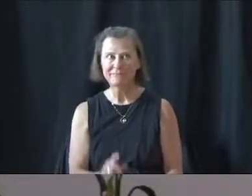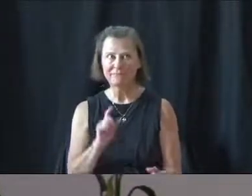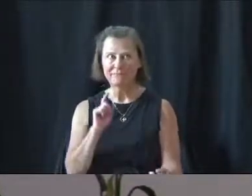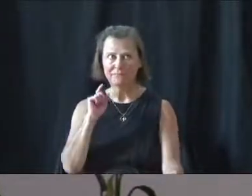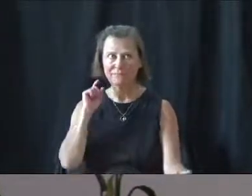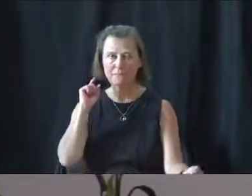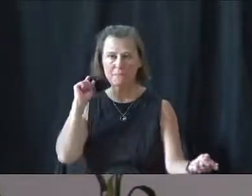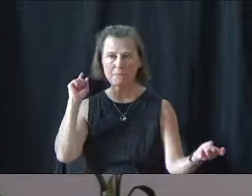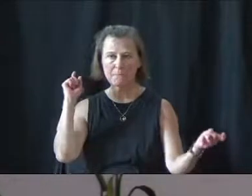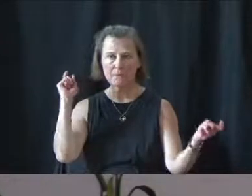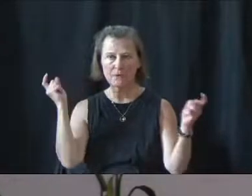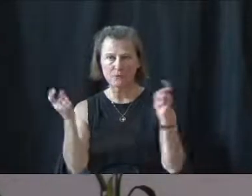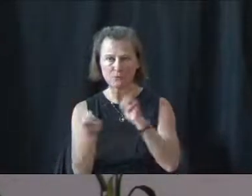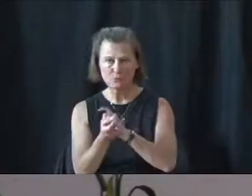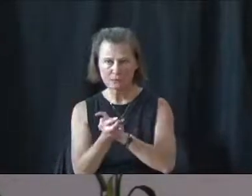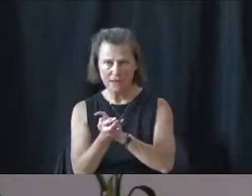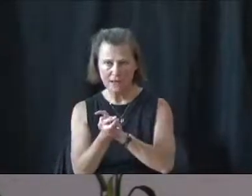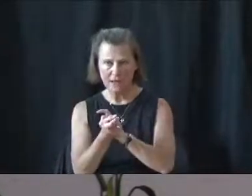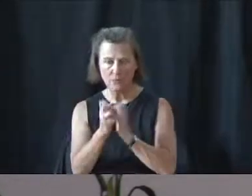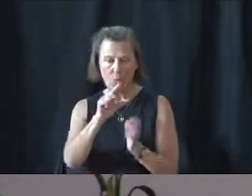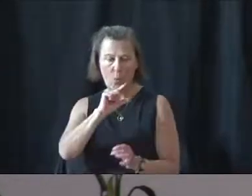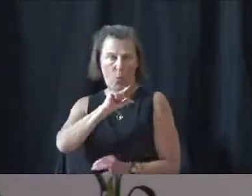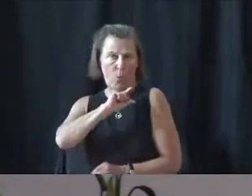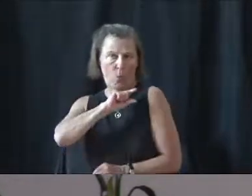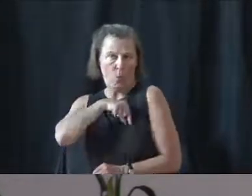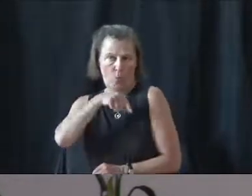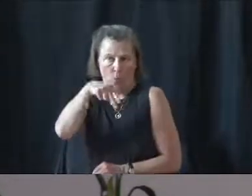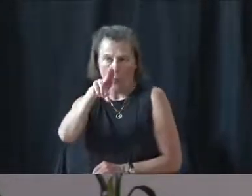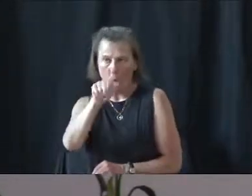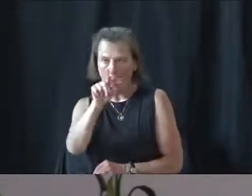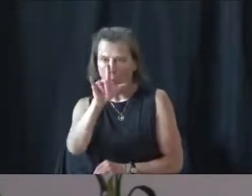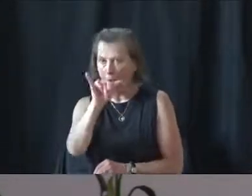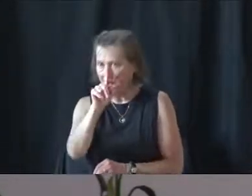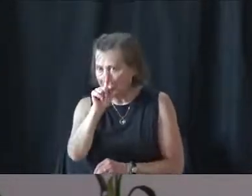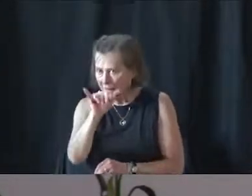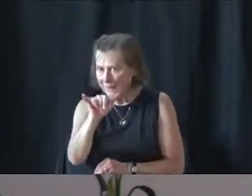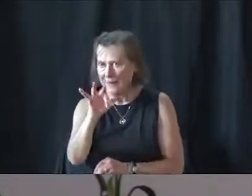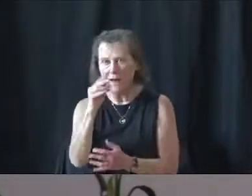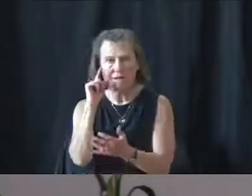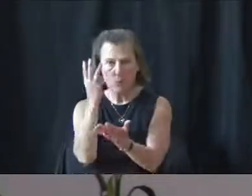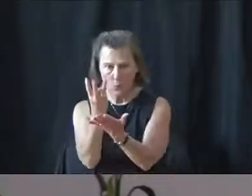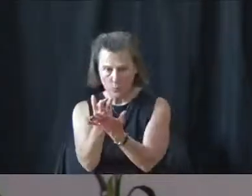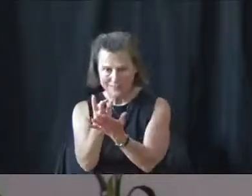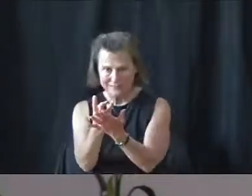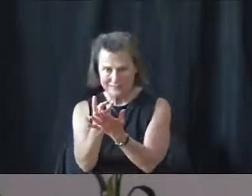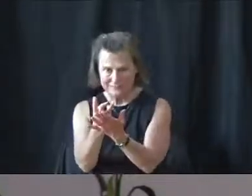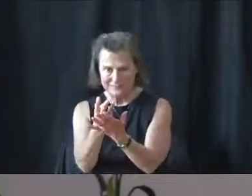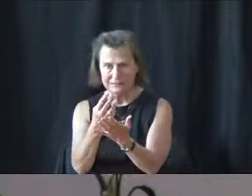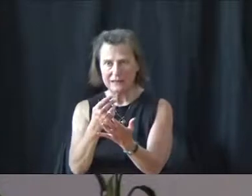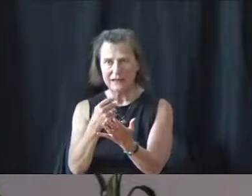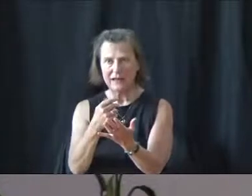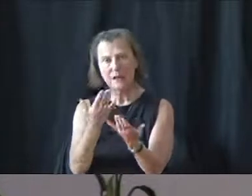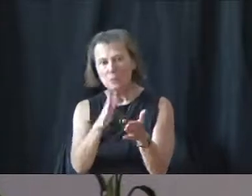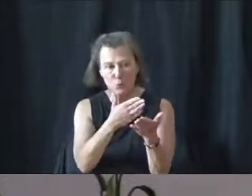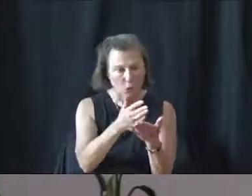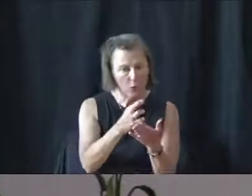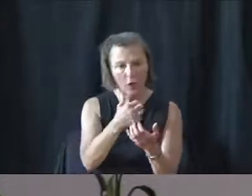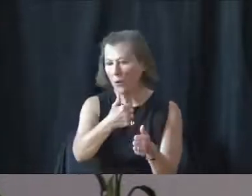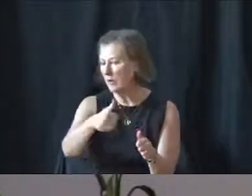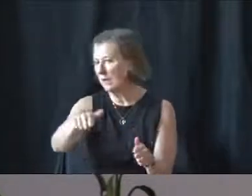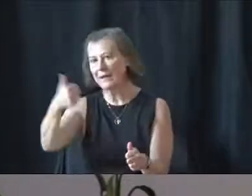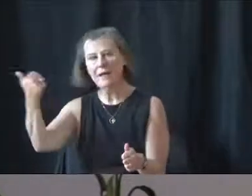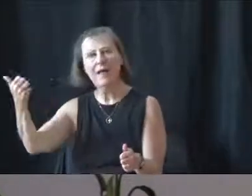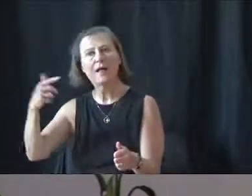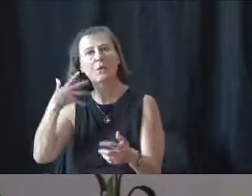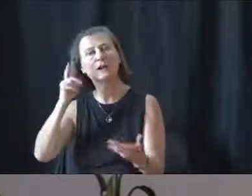Change the quality of witness that I bring to whatever is going on, be it music or something else, and it dramatically